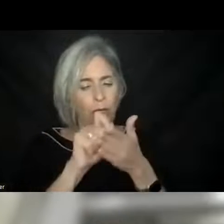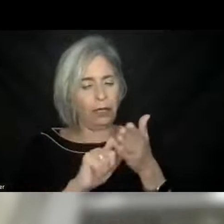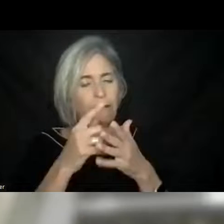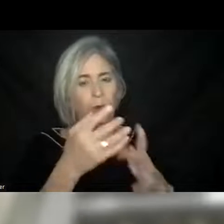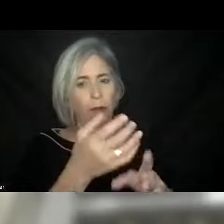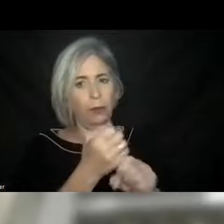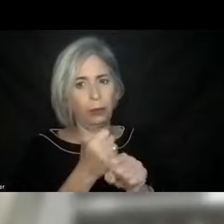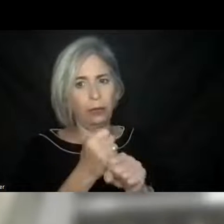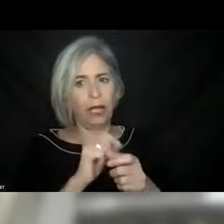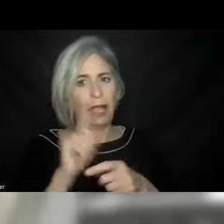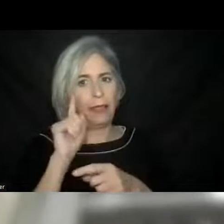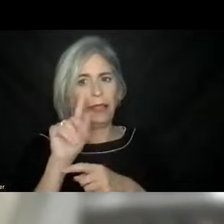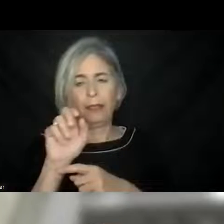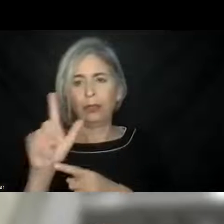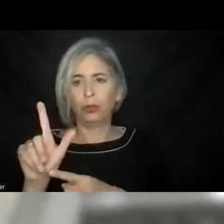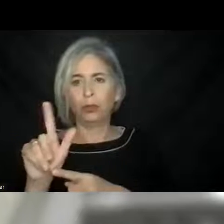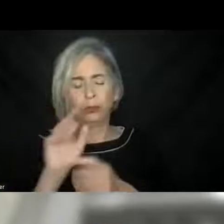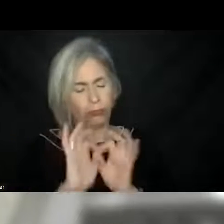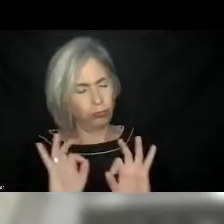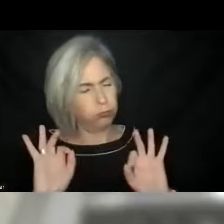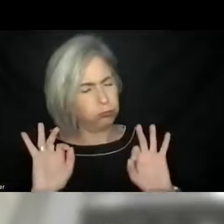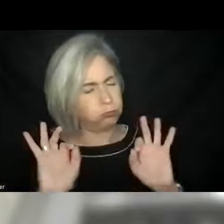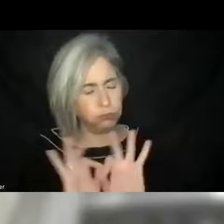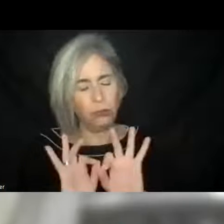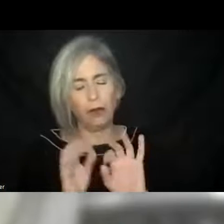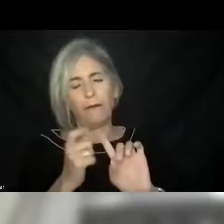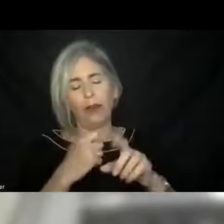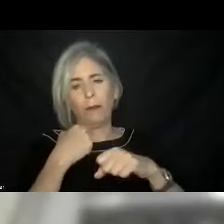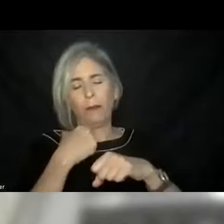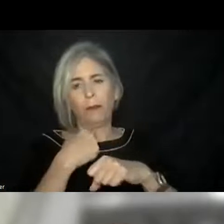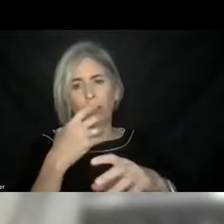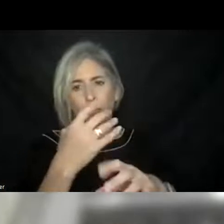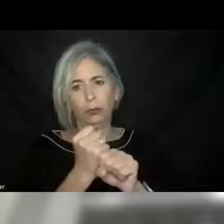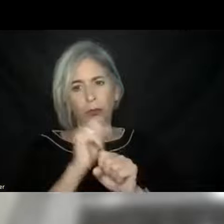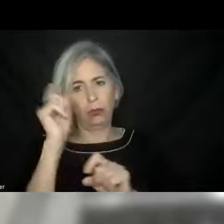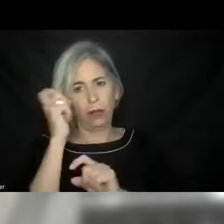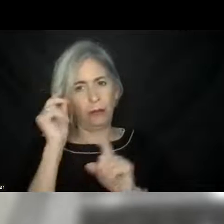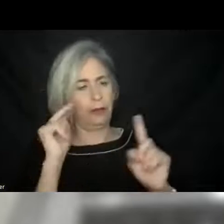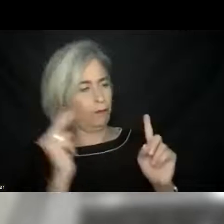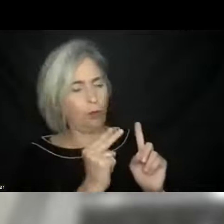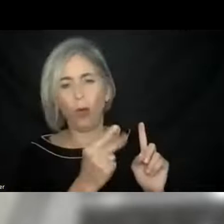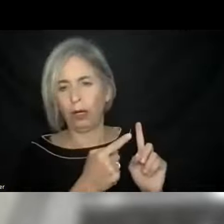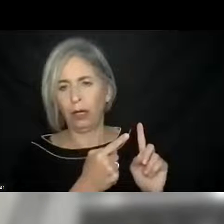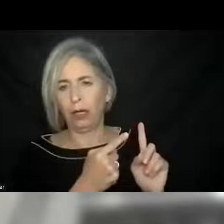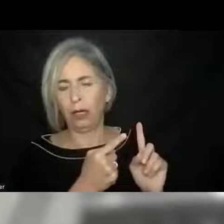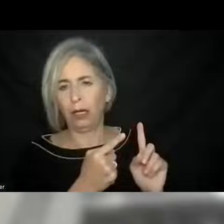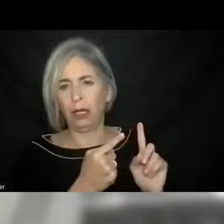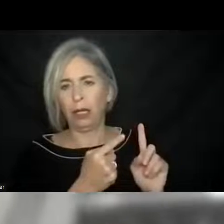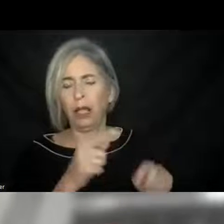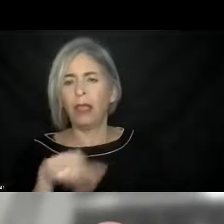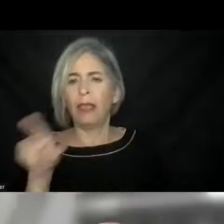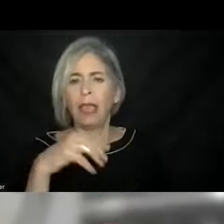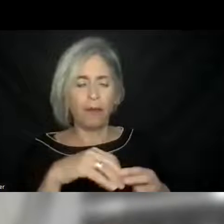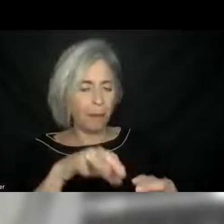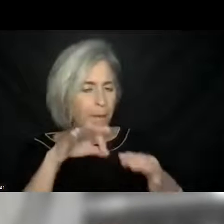this kind of tool is essential from the procurement viewpoint. I mean, as they have